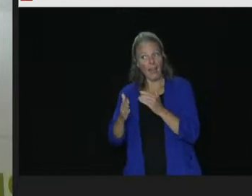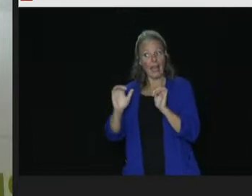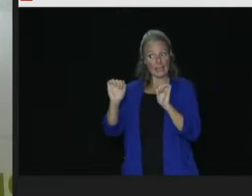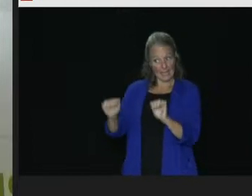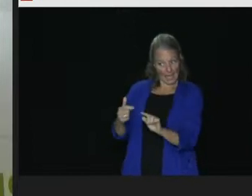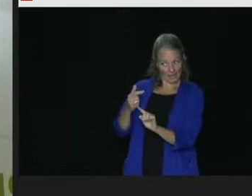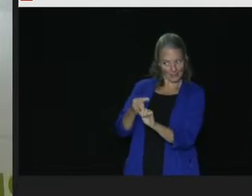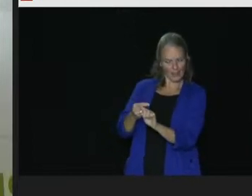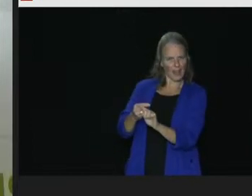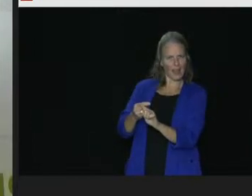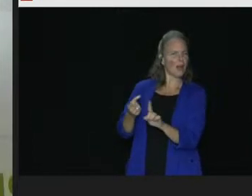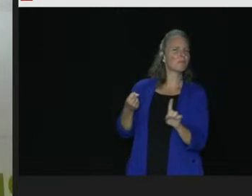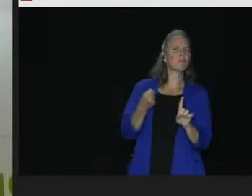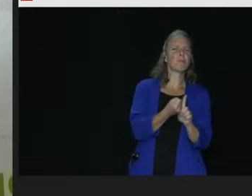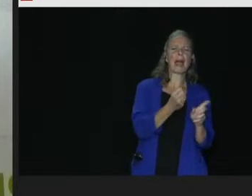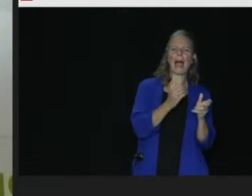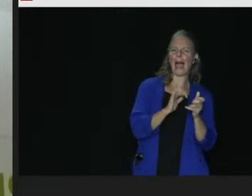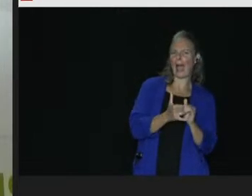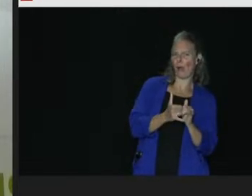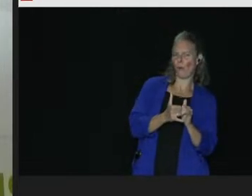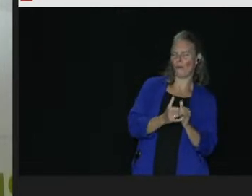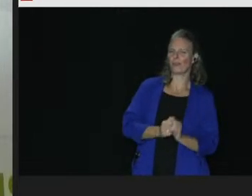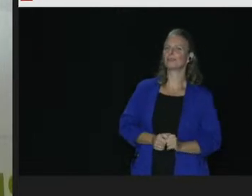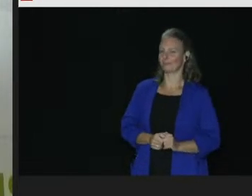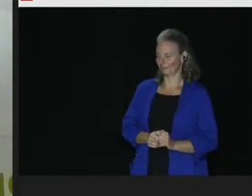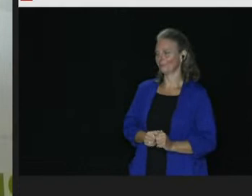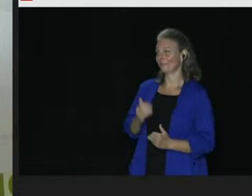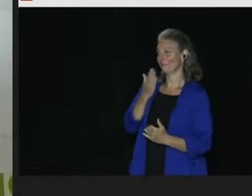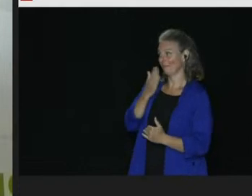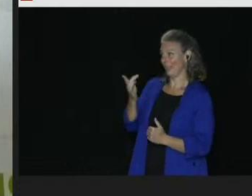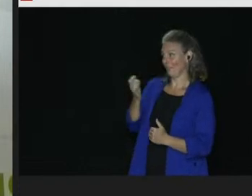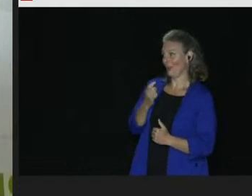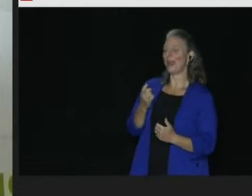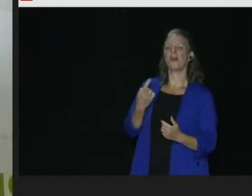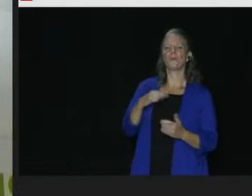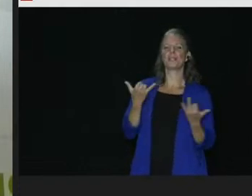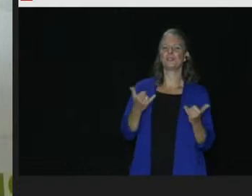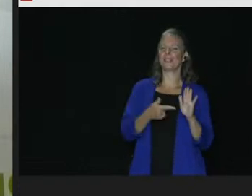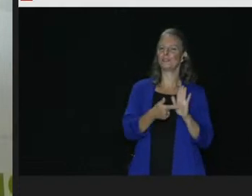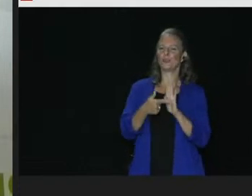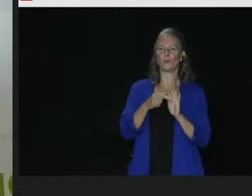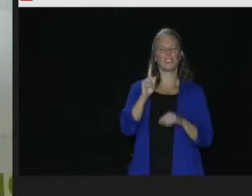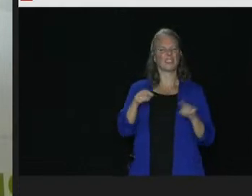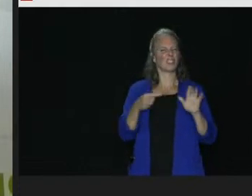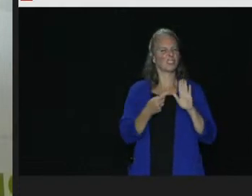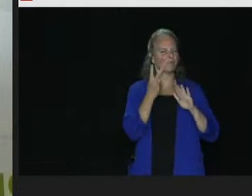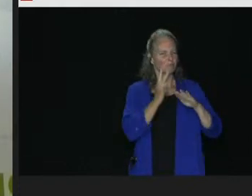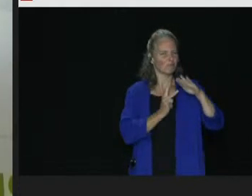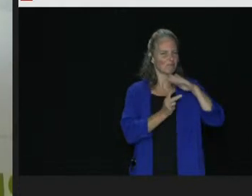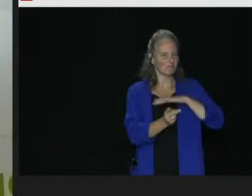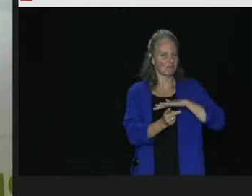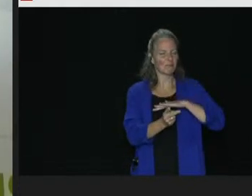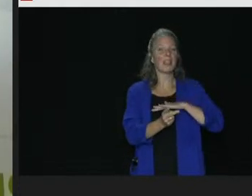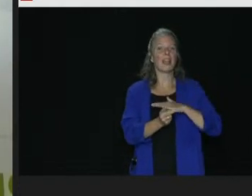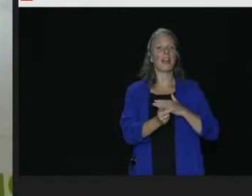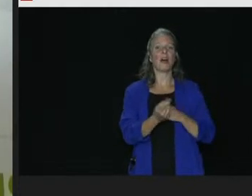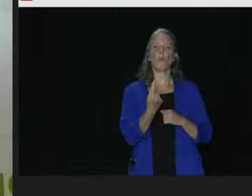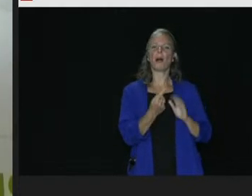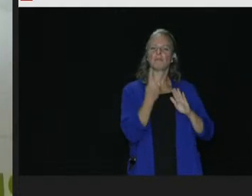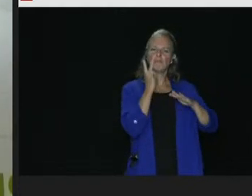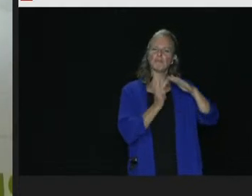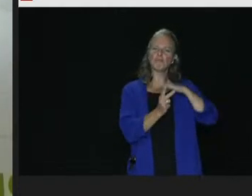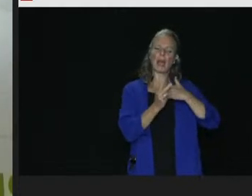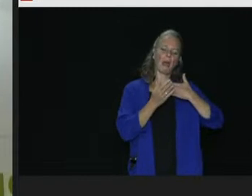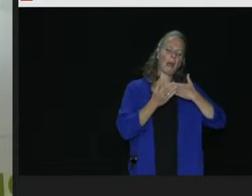Yes, thank you for that question. So there are different types of modeling that you saw today. One is the projections or the forecasts for the next